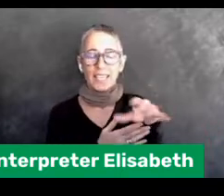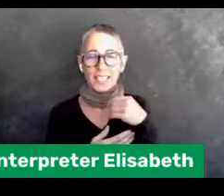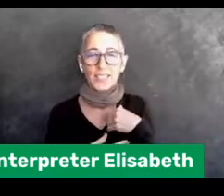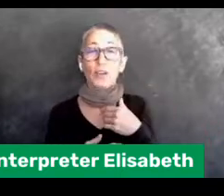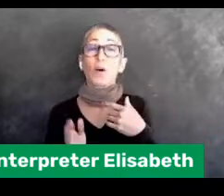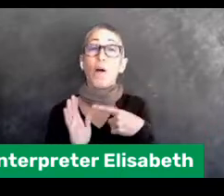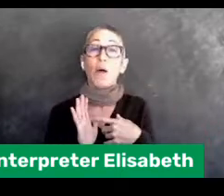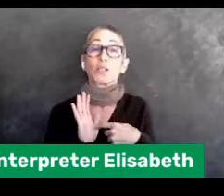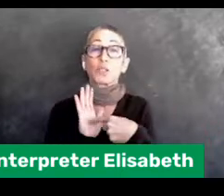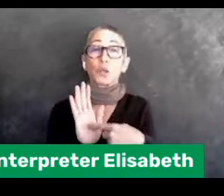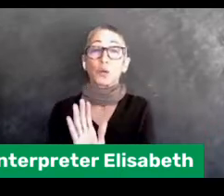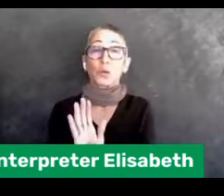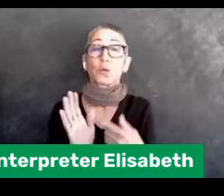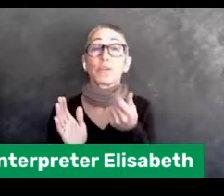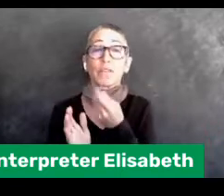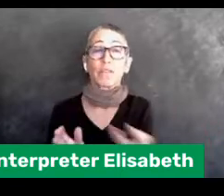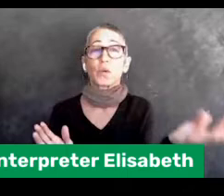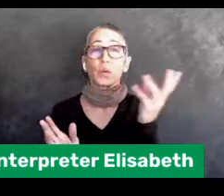Austin. So enjoy.